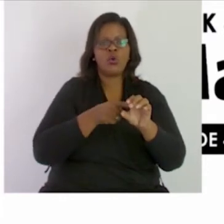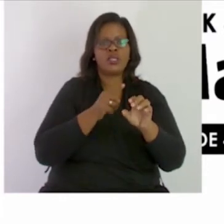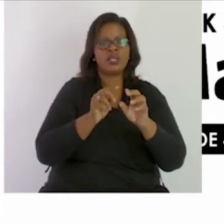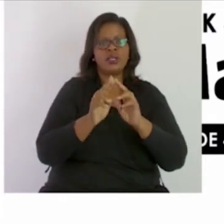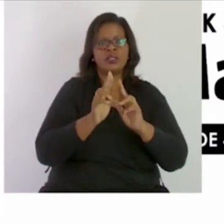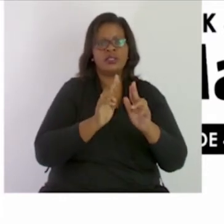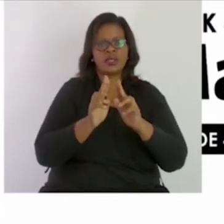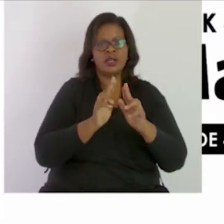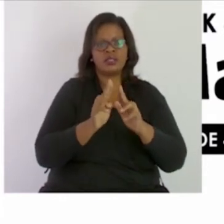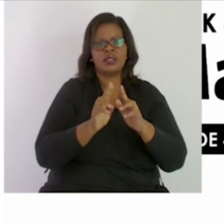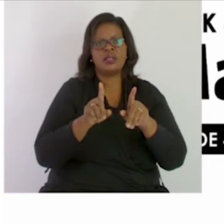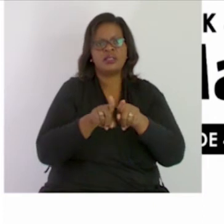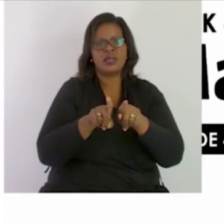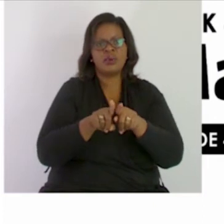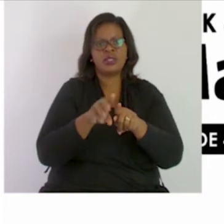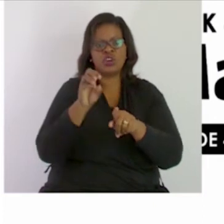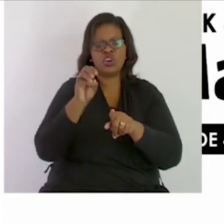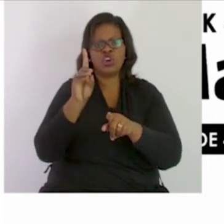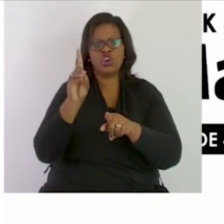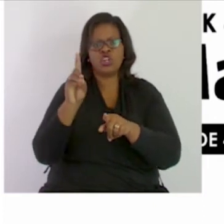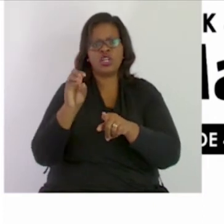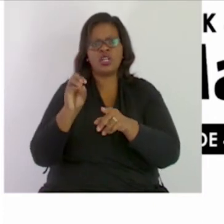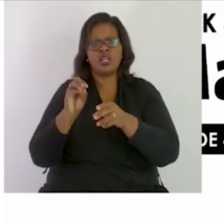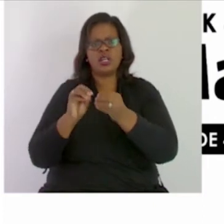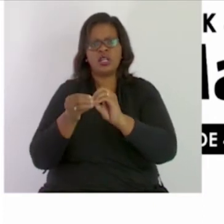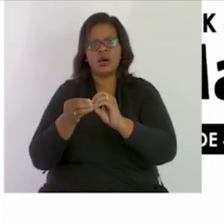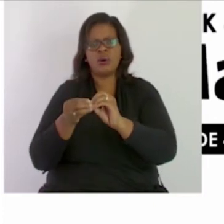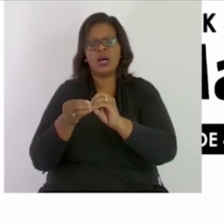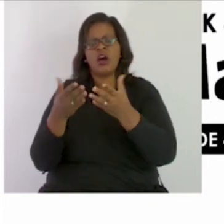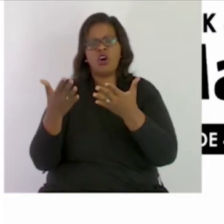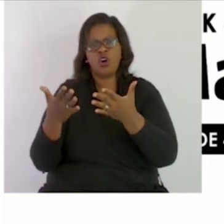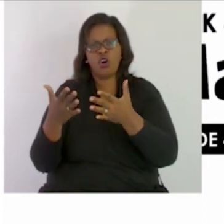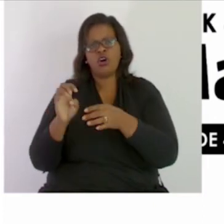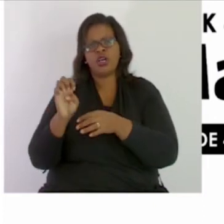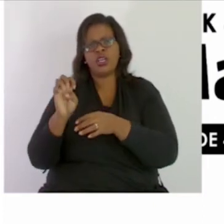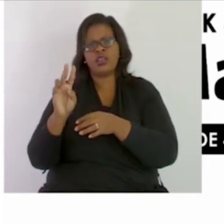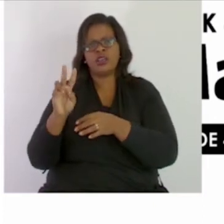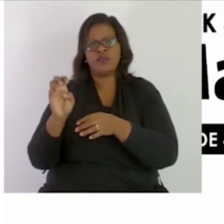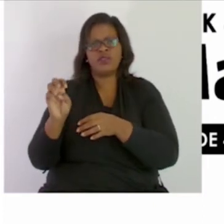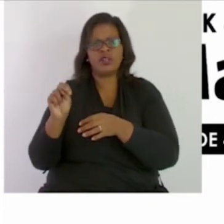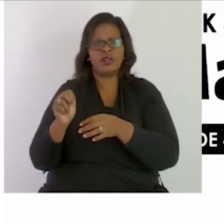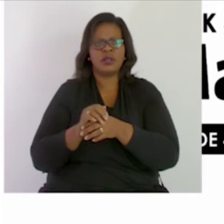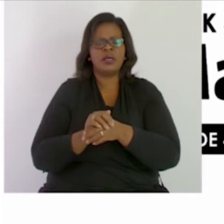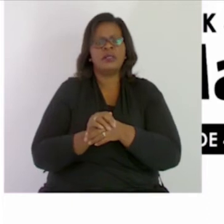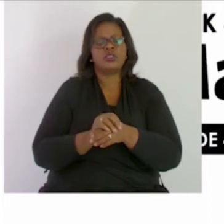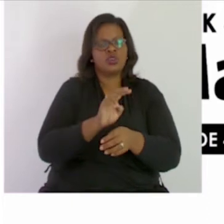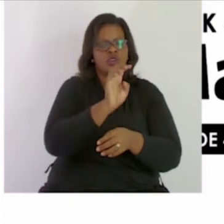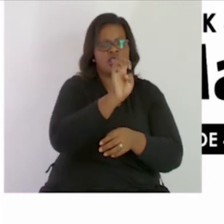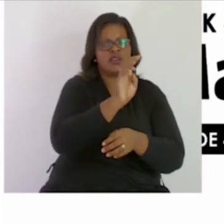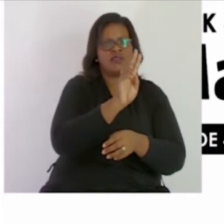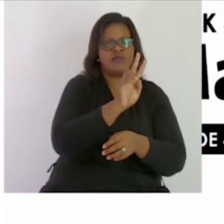Even numbers, they end with 0, 2, 4,